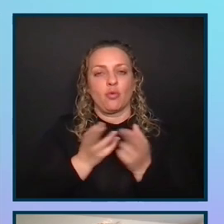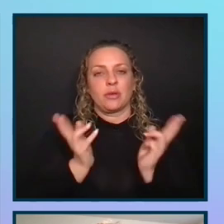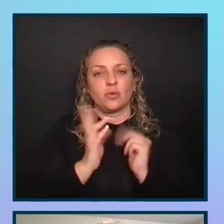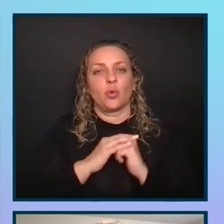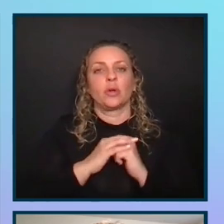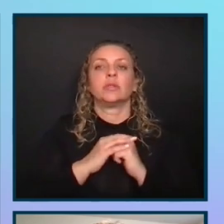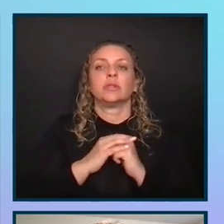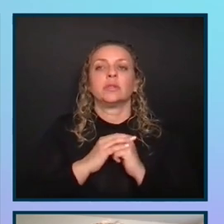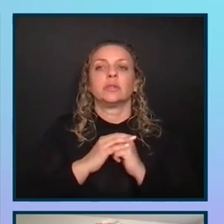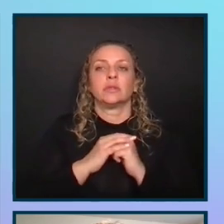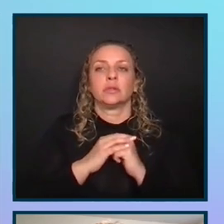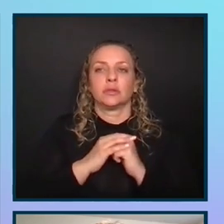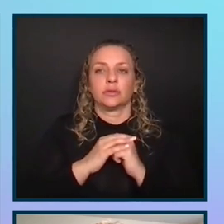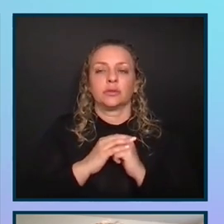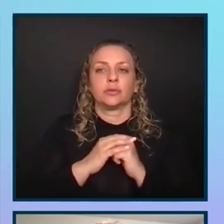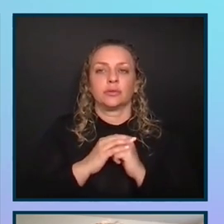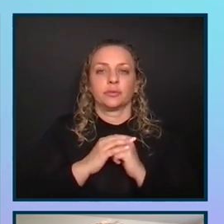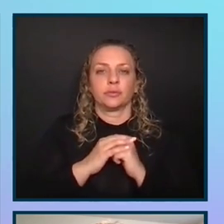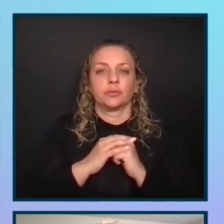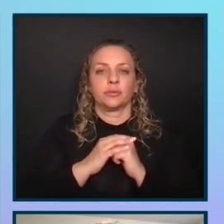resource.